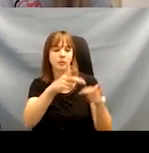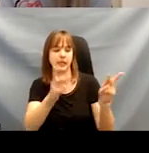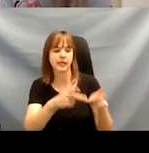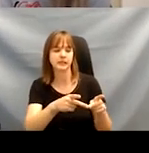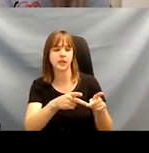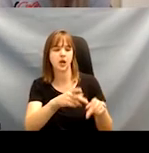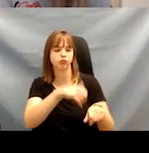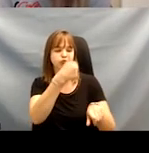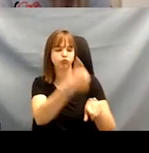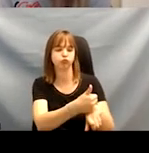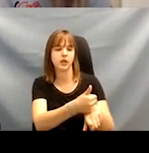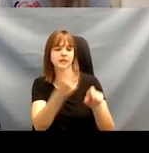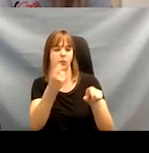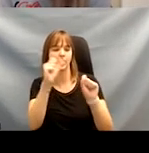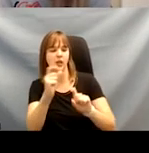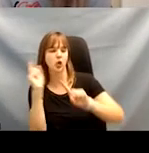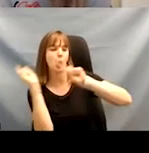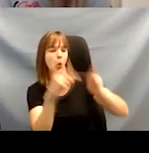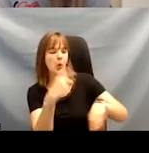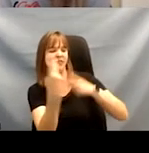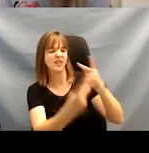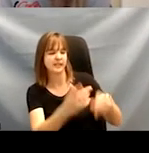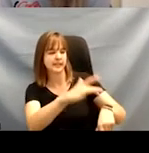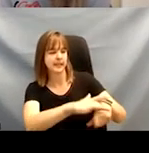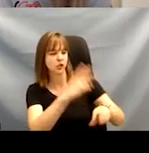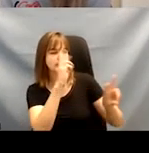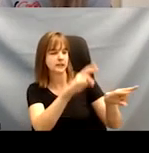No one's going to stores. So then that opens up